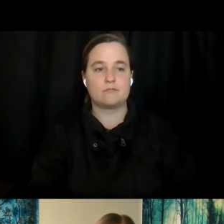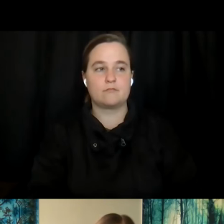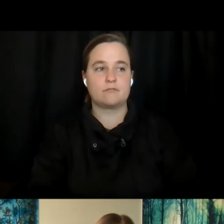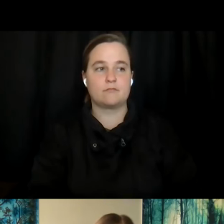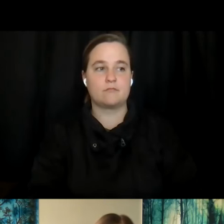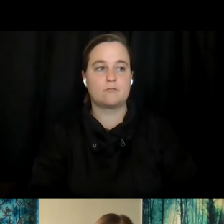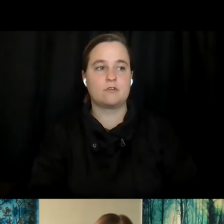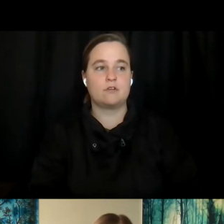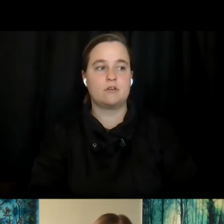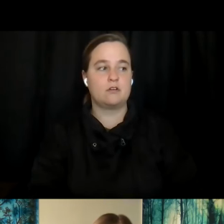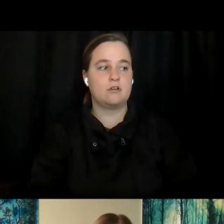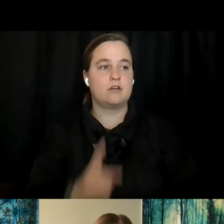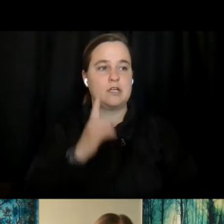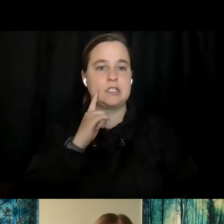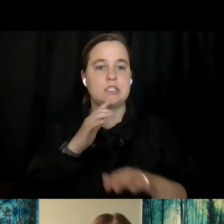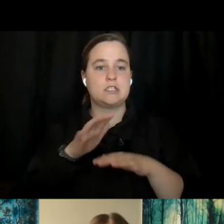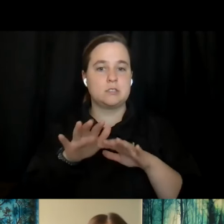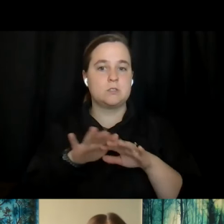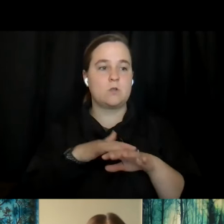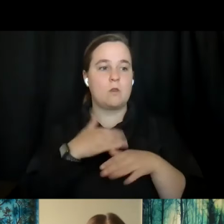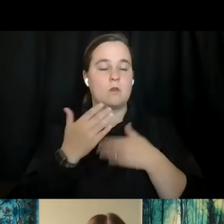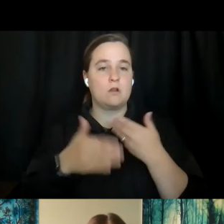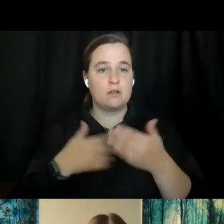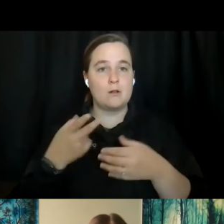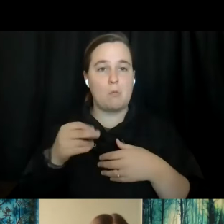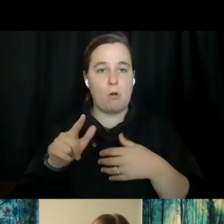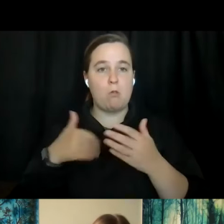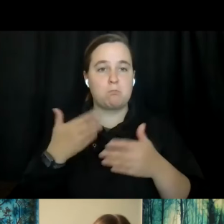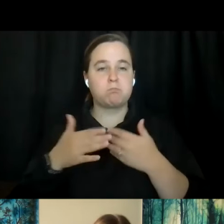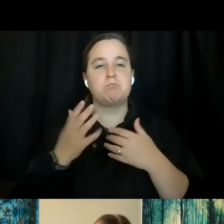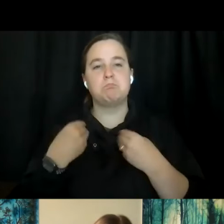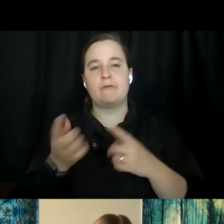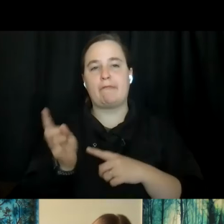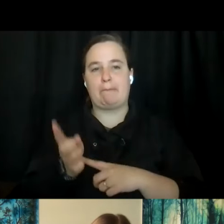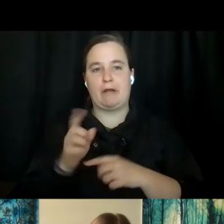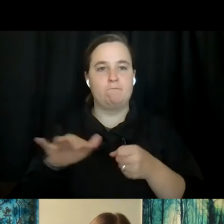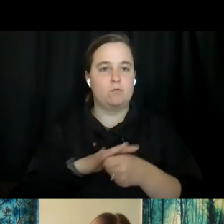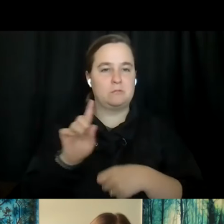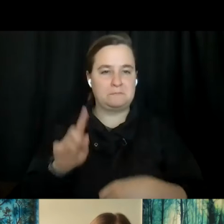I think it is slowing down a little bit. We'll give it a full minute.